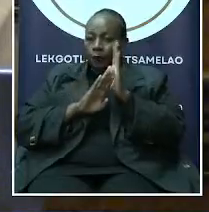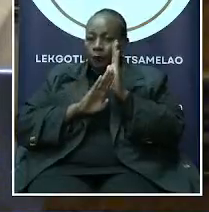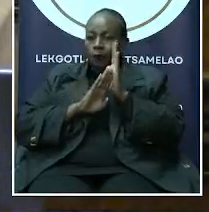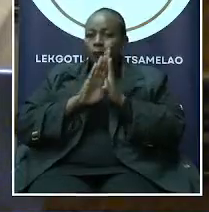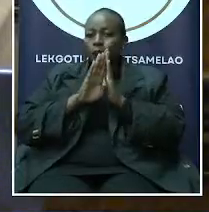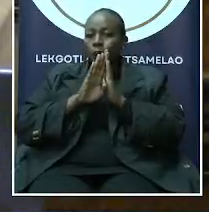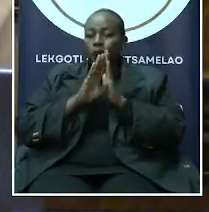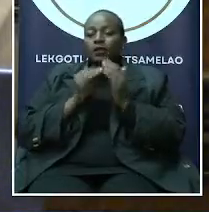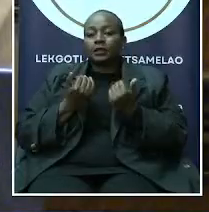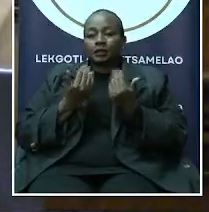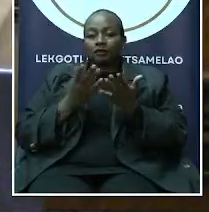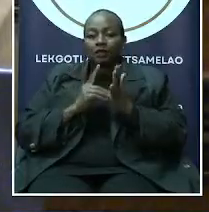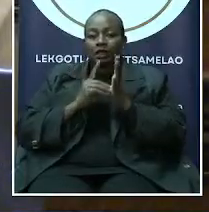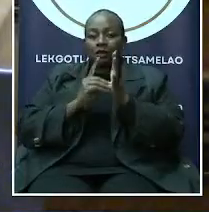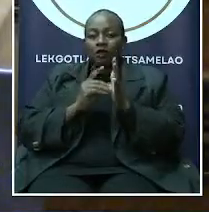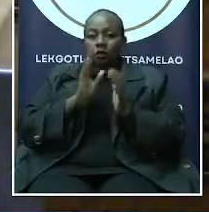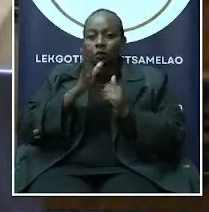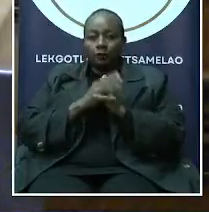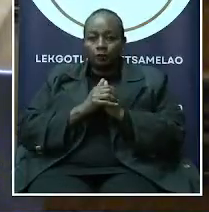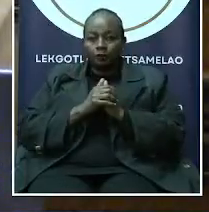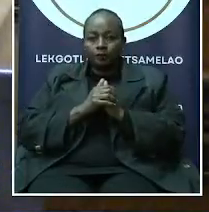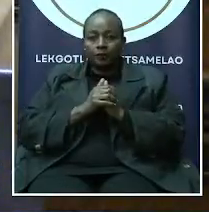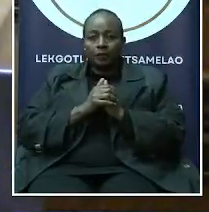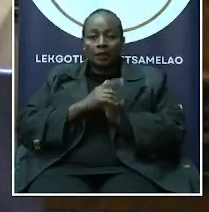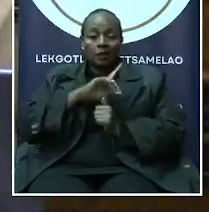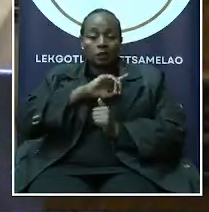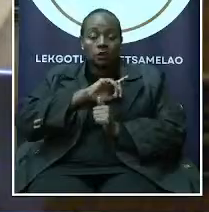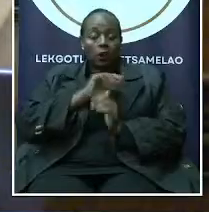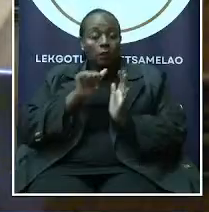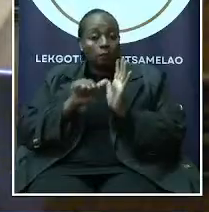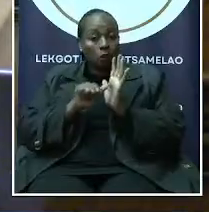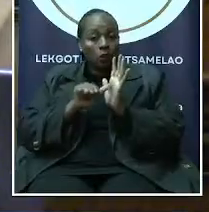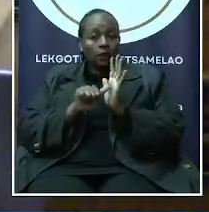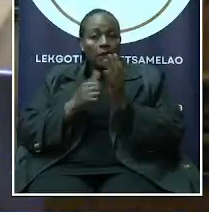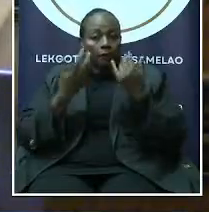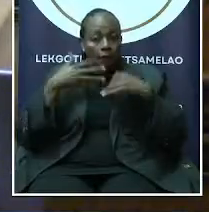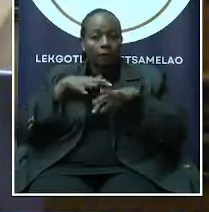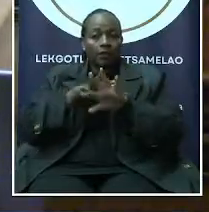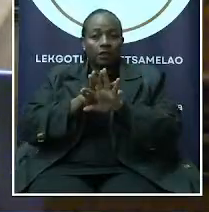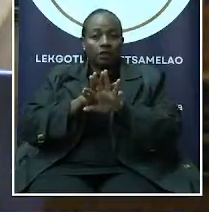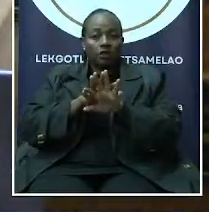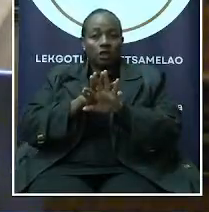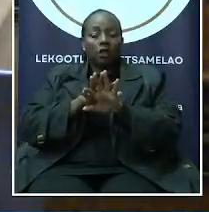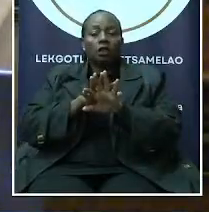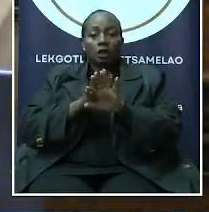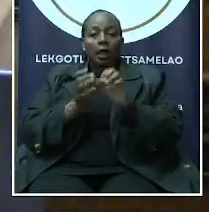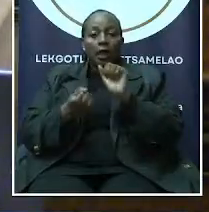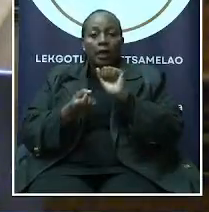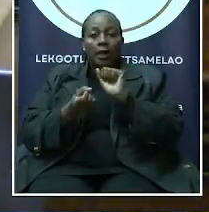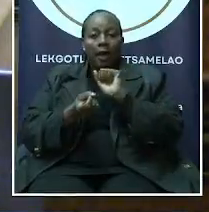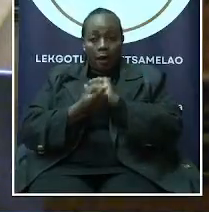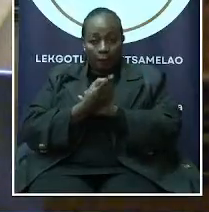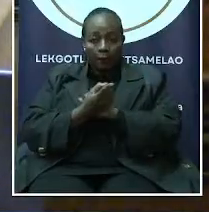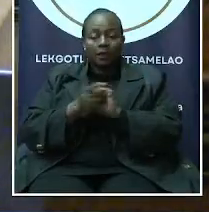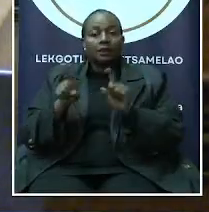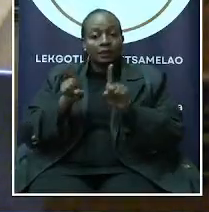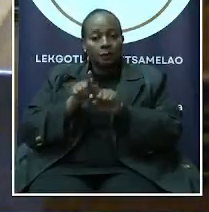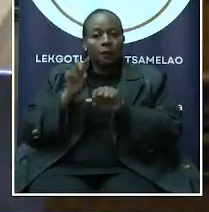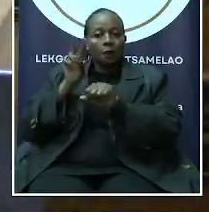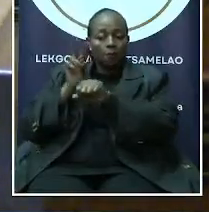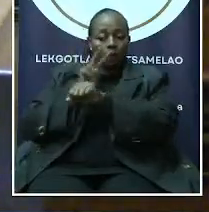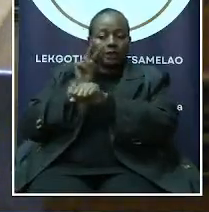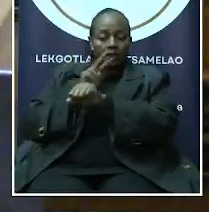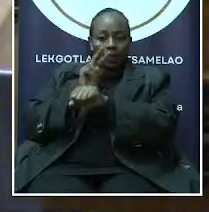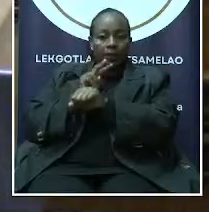delivery. Hence why it is so important that implementation plays a role. It is also important that monitoring, continuous monitoring